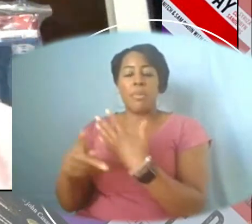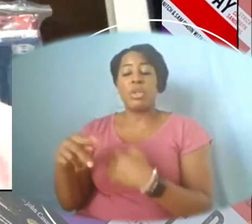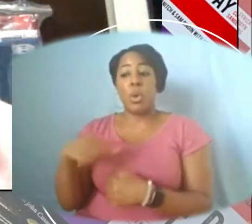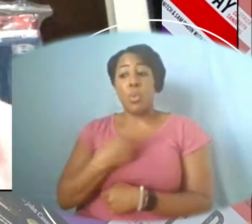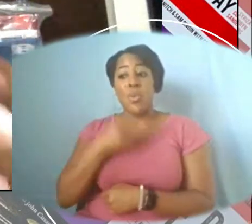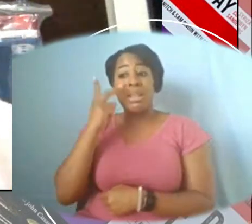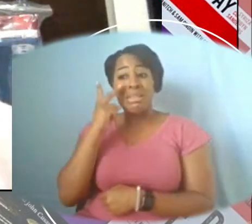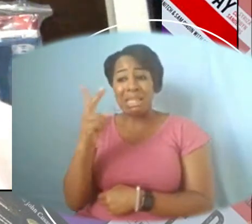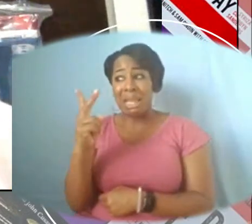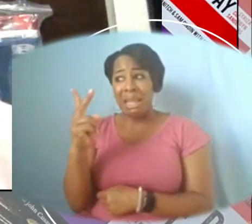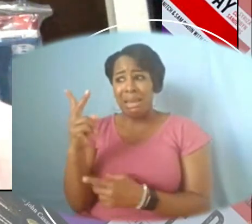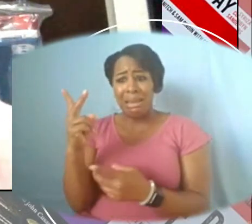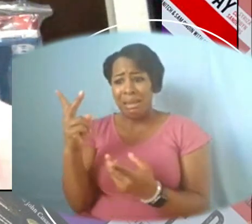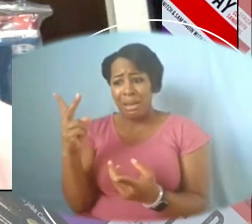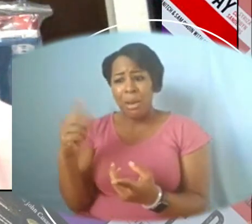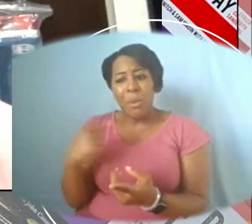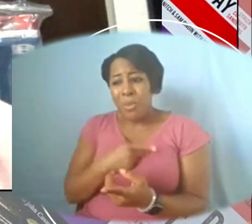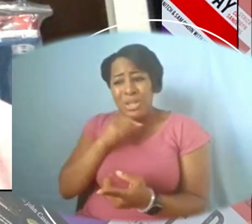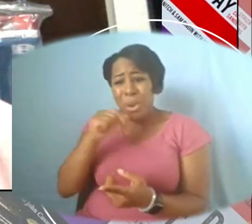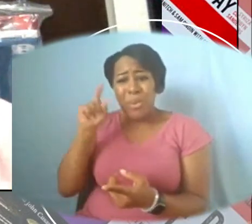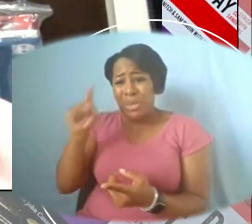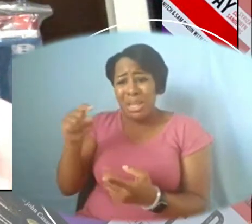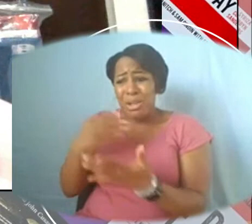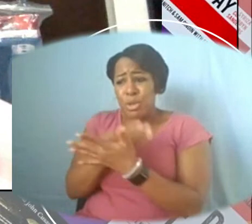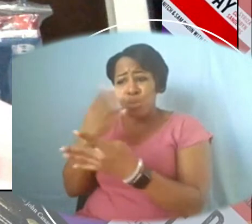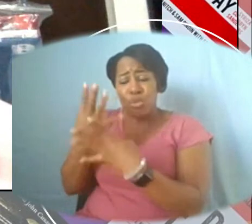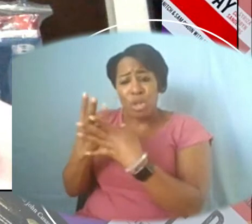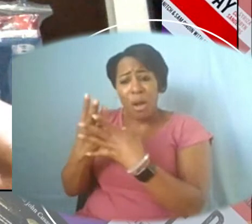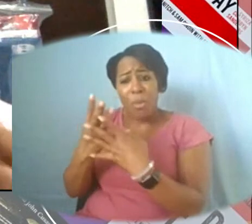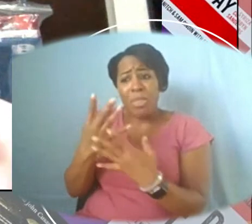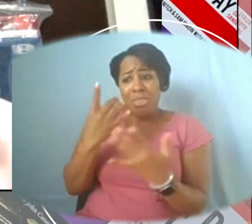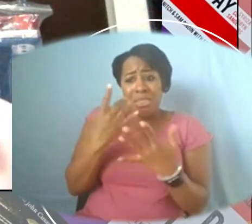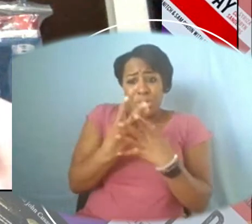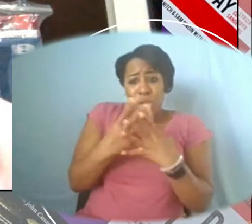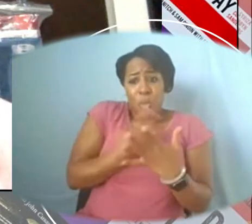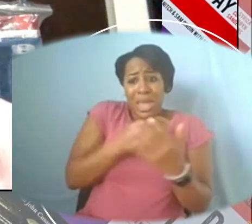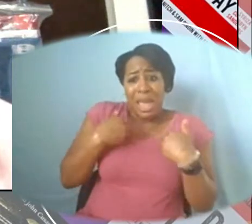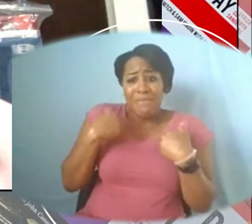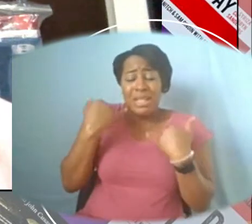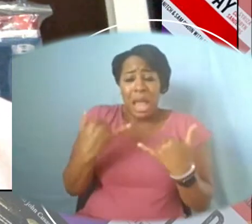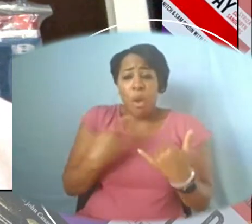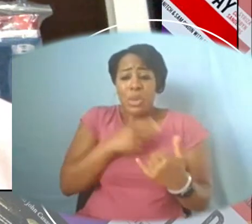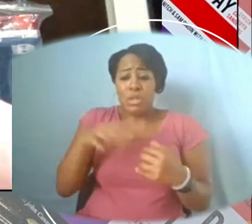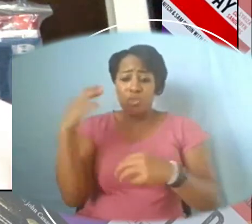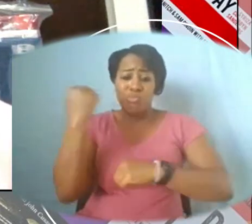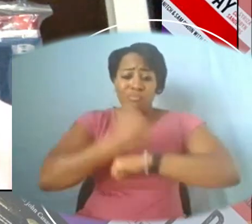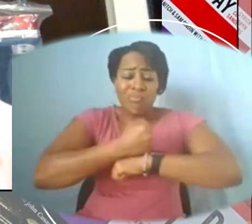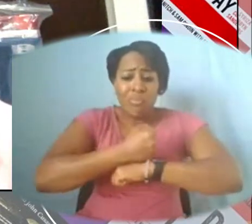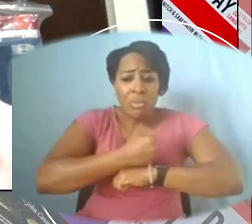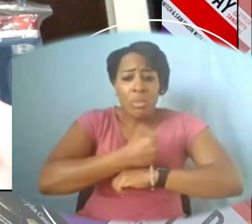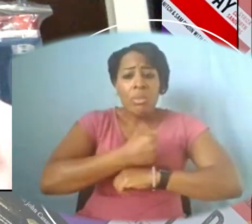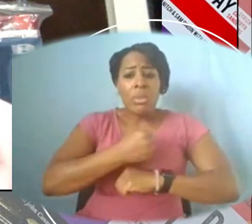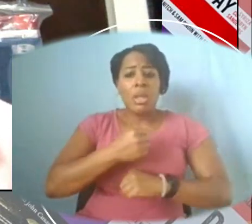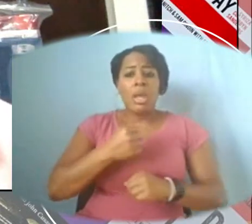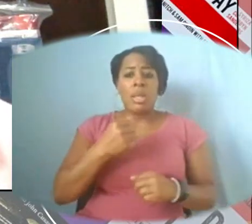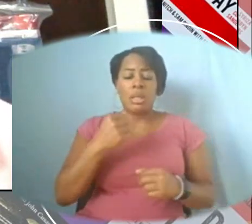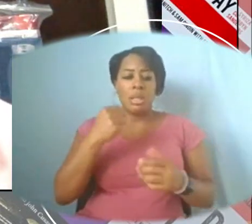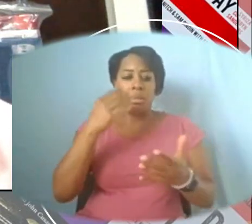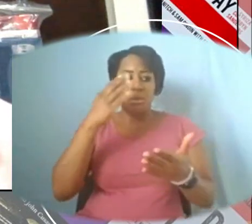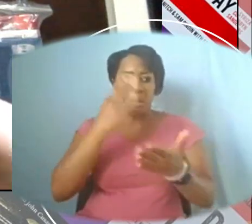new jail and we need to shut down the jail that we have now and really work towards decarceration, we're seeing this instance